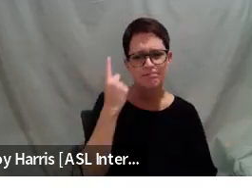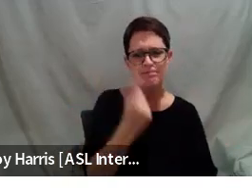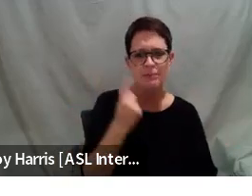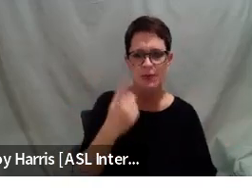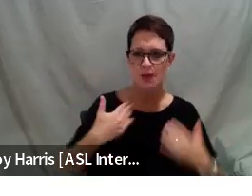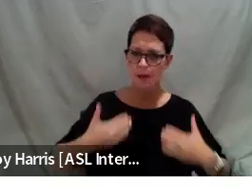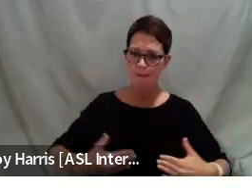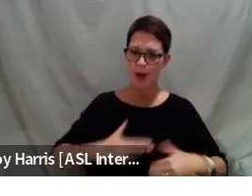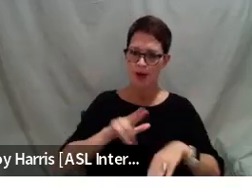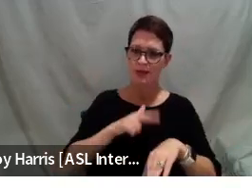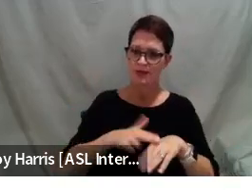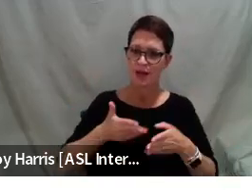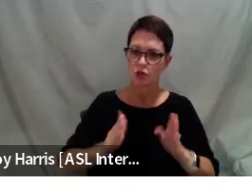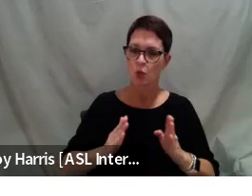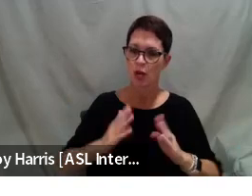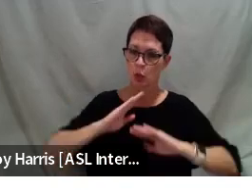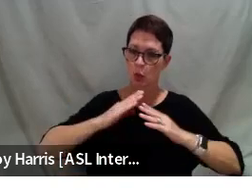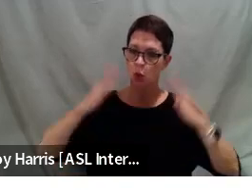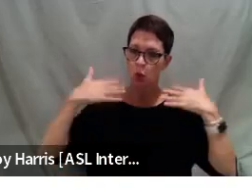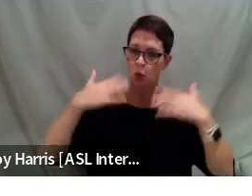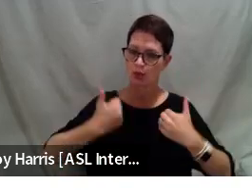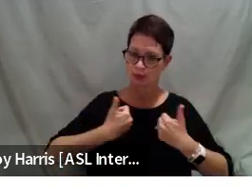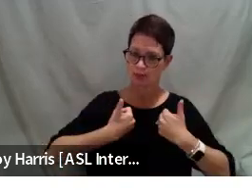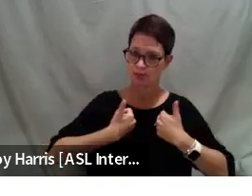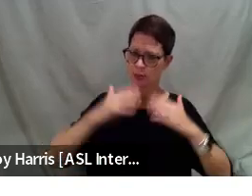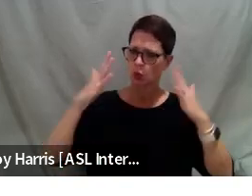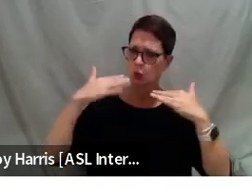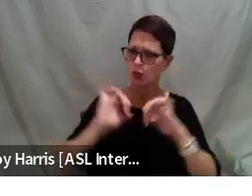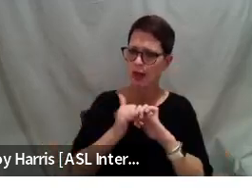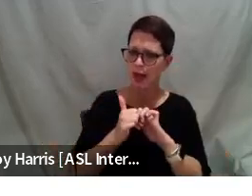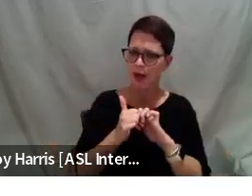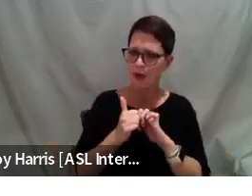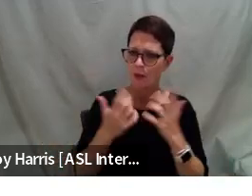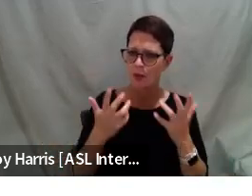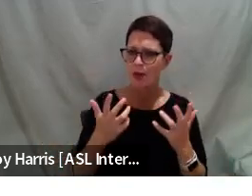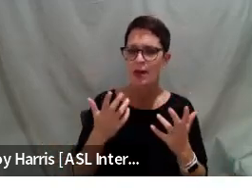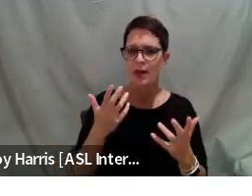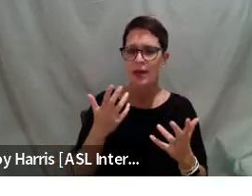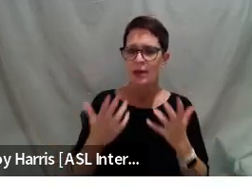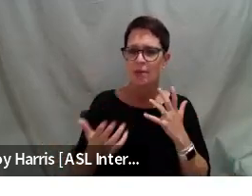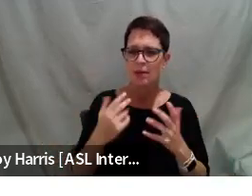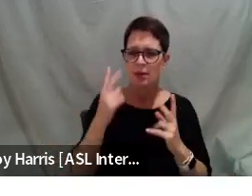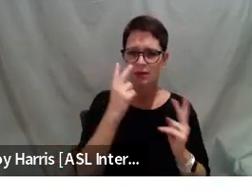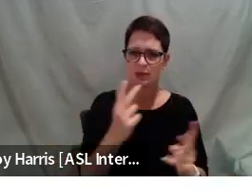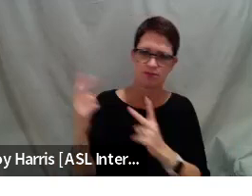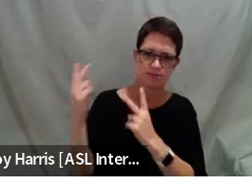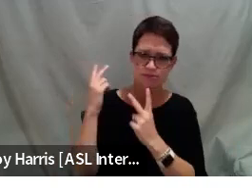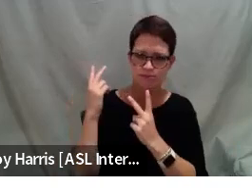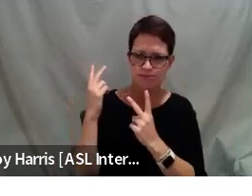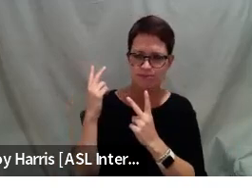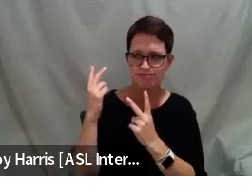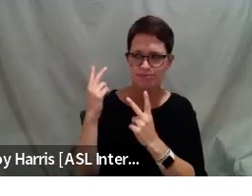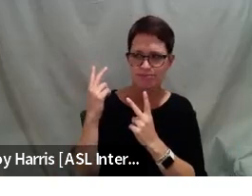body's natural way of cooling itself down. You kind of might have to take yourself back to maybe